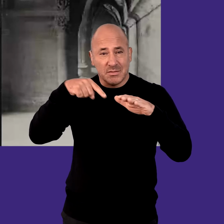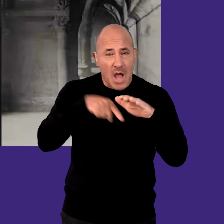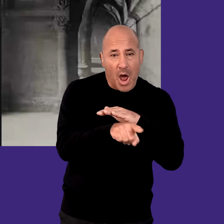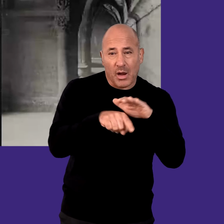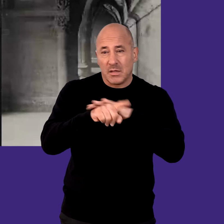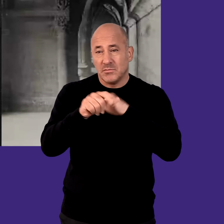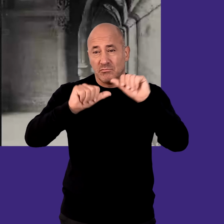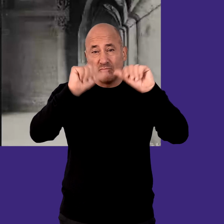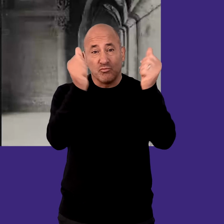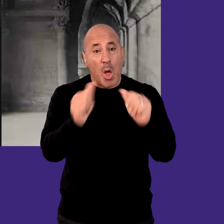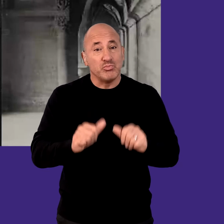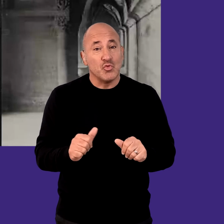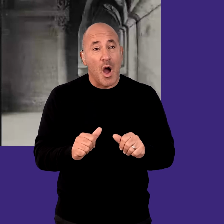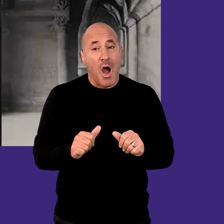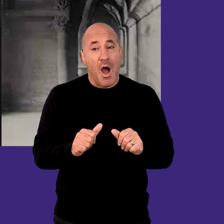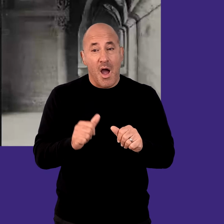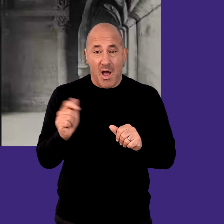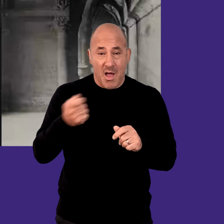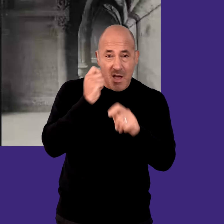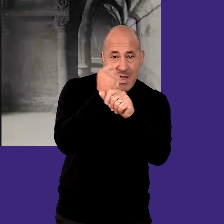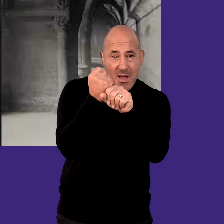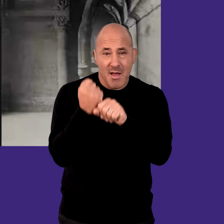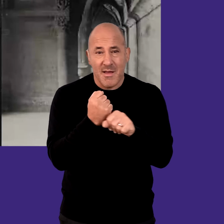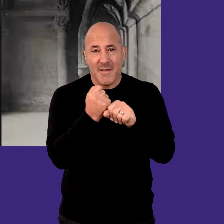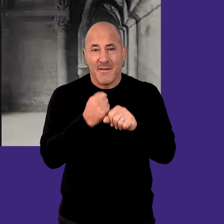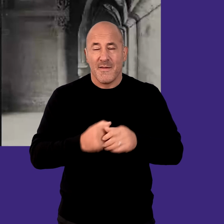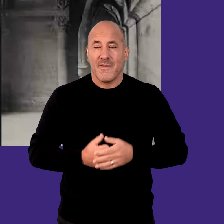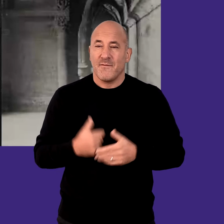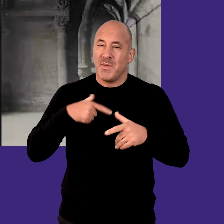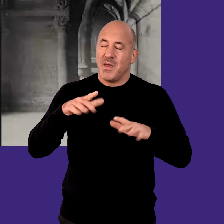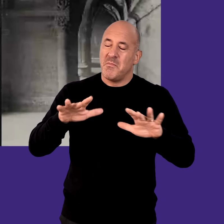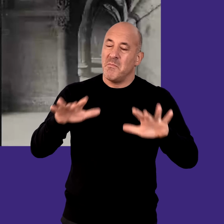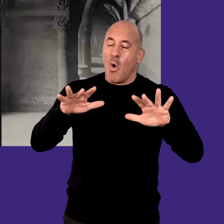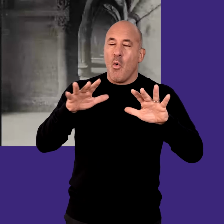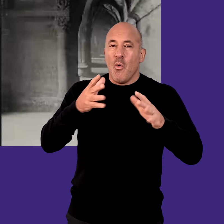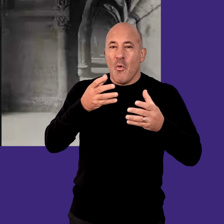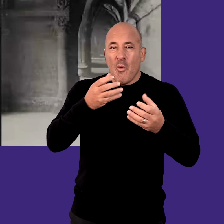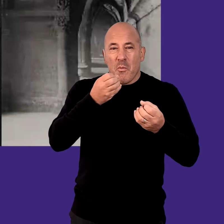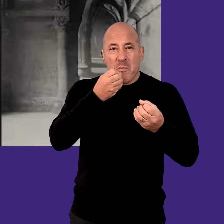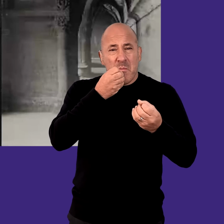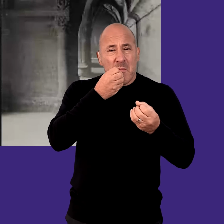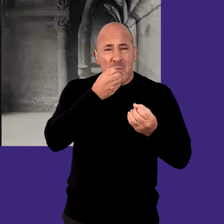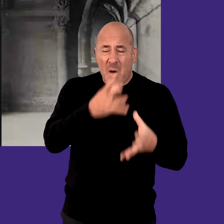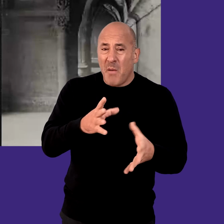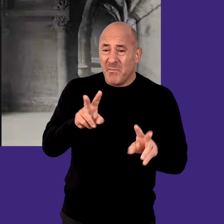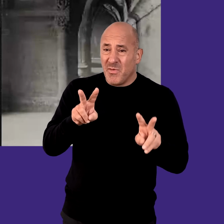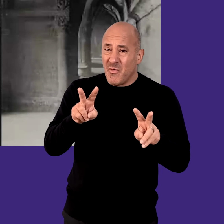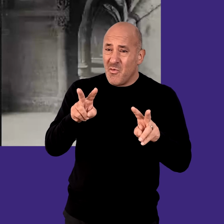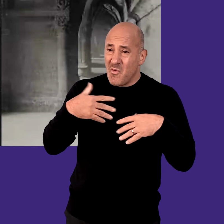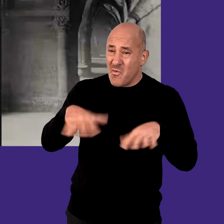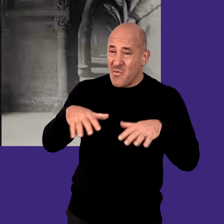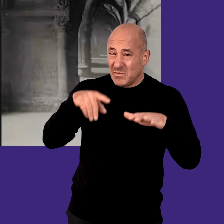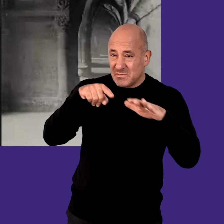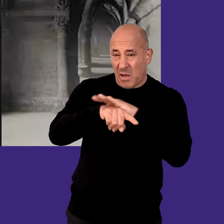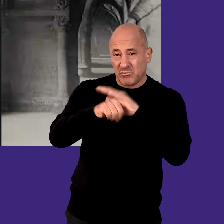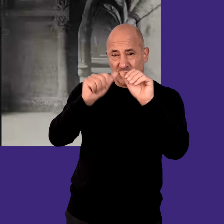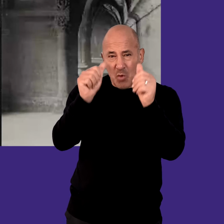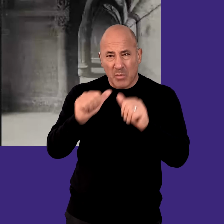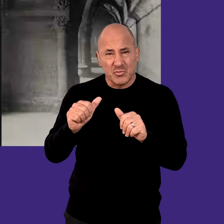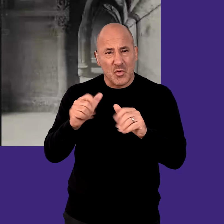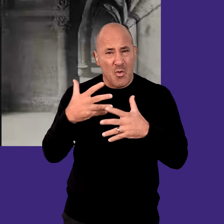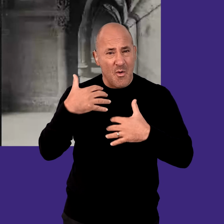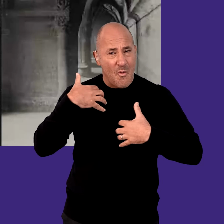House, he also created a series of tunnels and sculptures. And I think